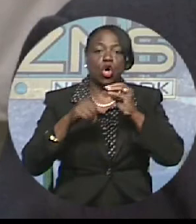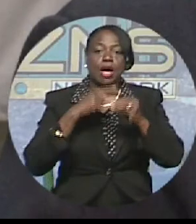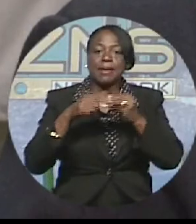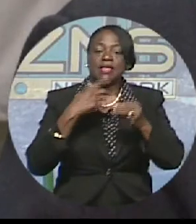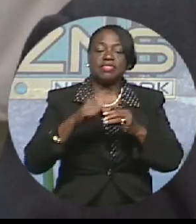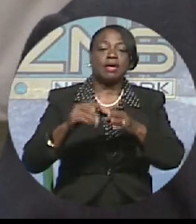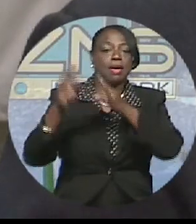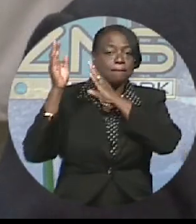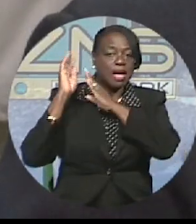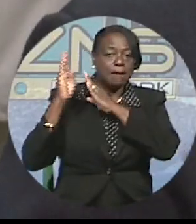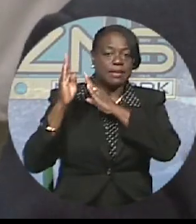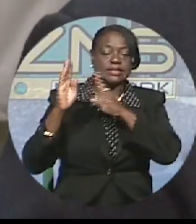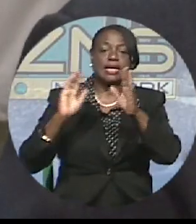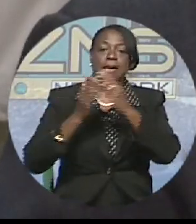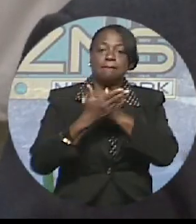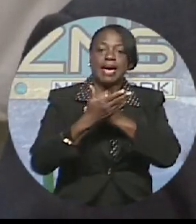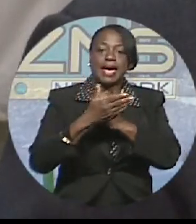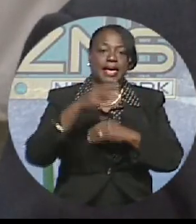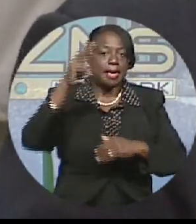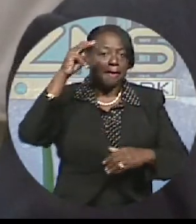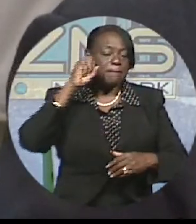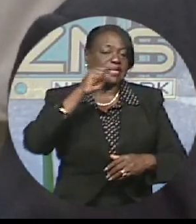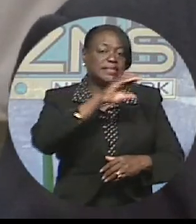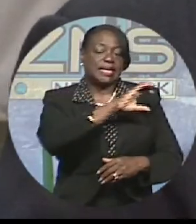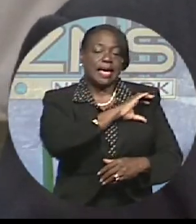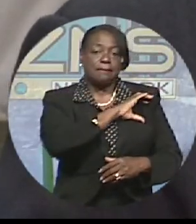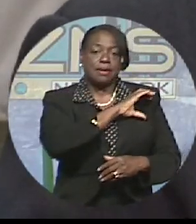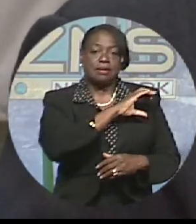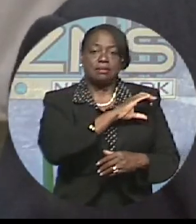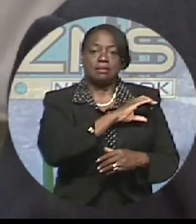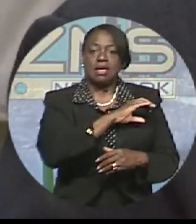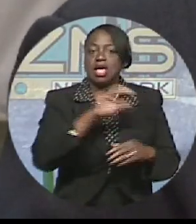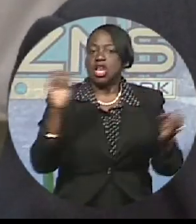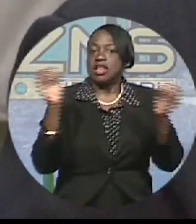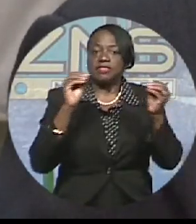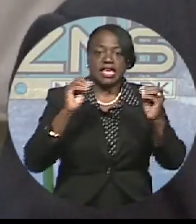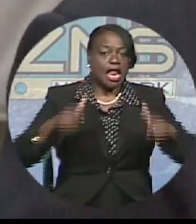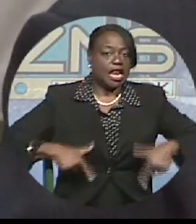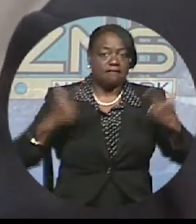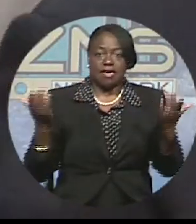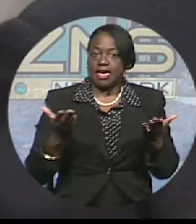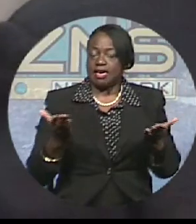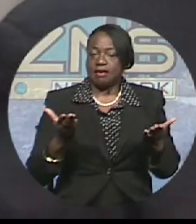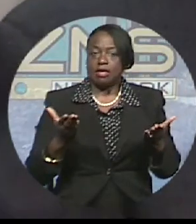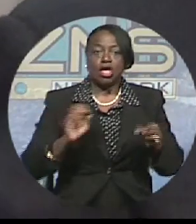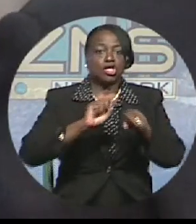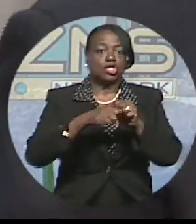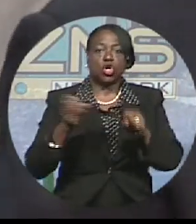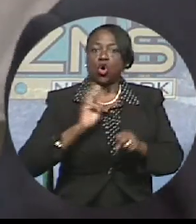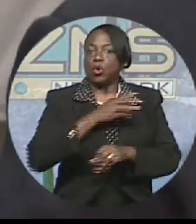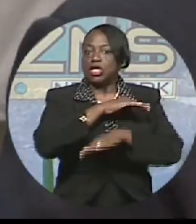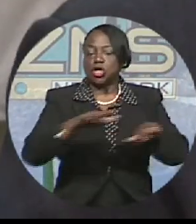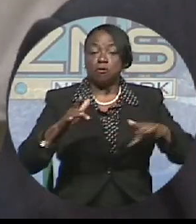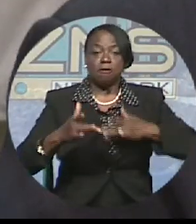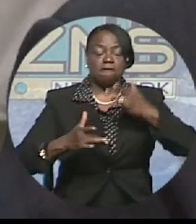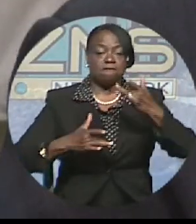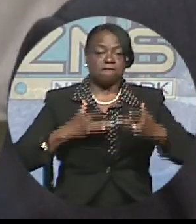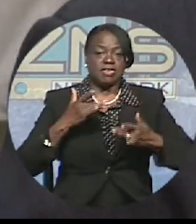Campbell. Neither Ms. Campbell or Ms. Jetta Baptist reside in the Bahamas, and therefore we do not feel